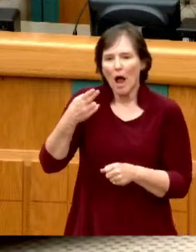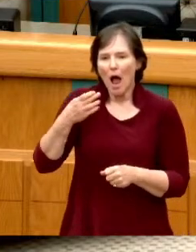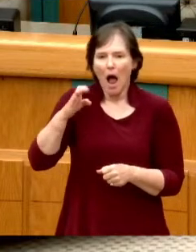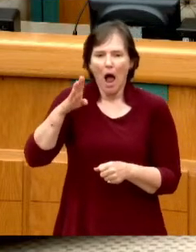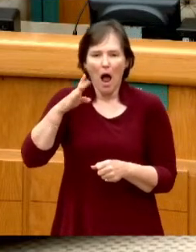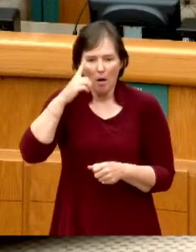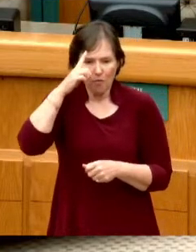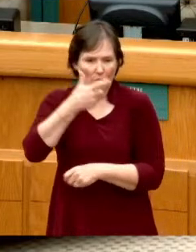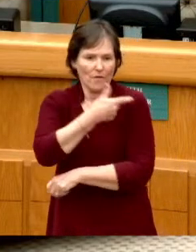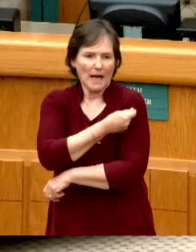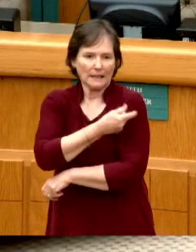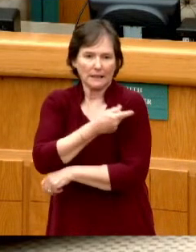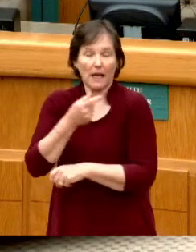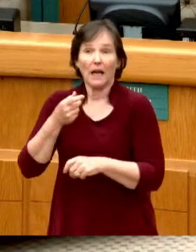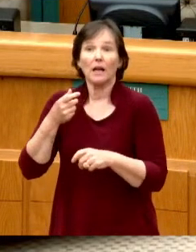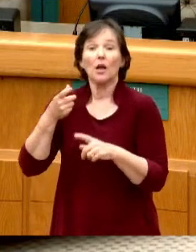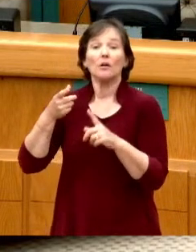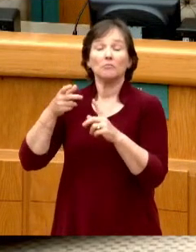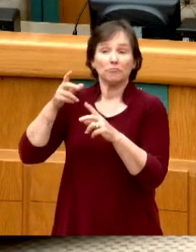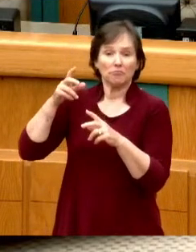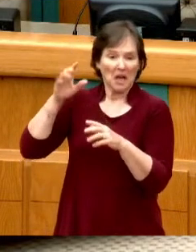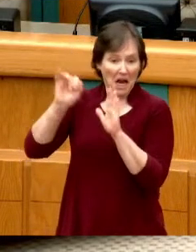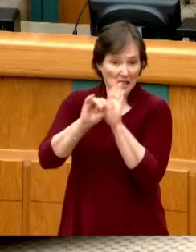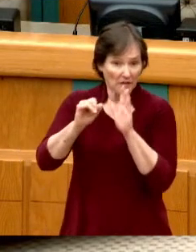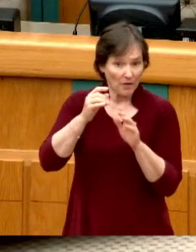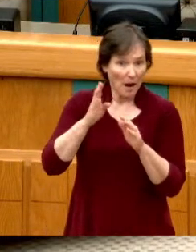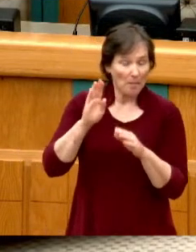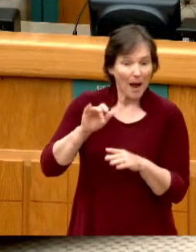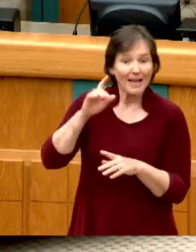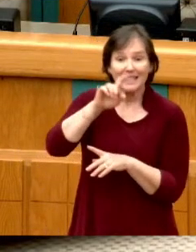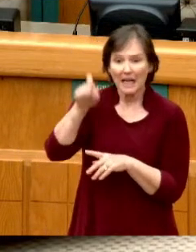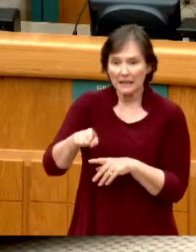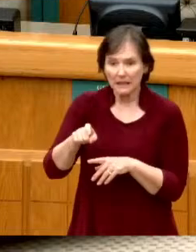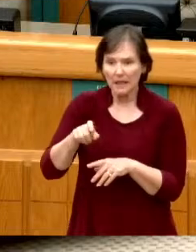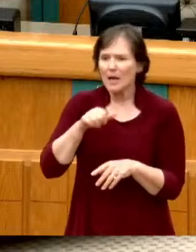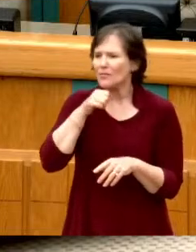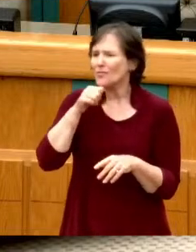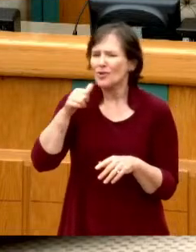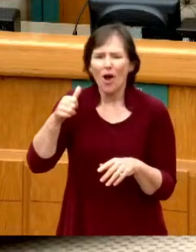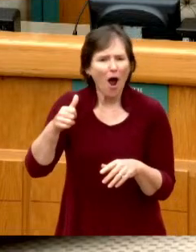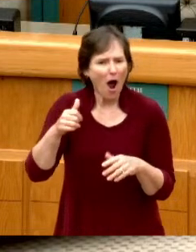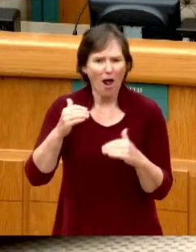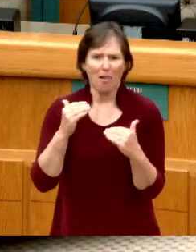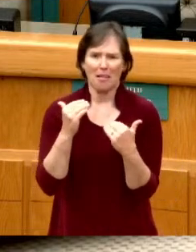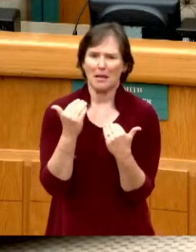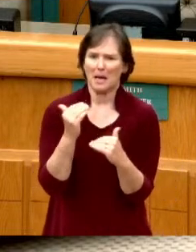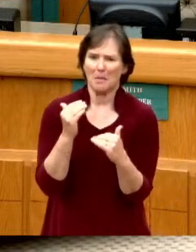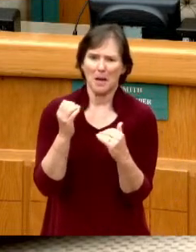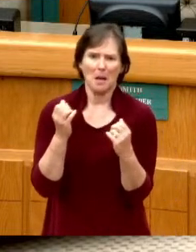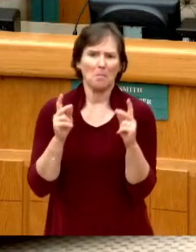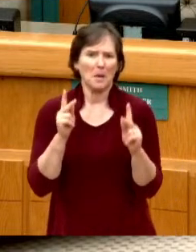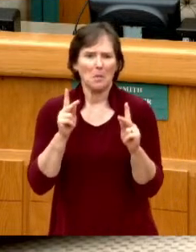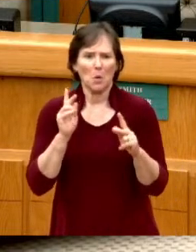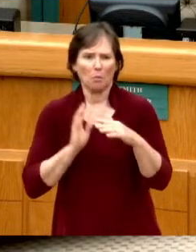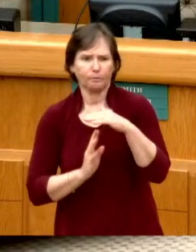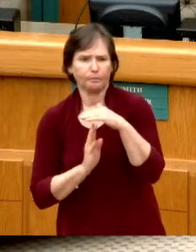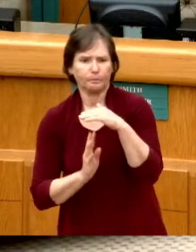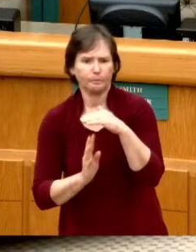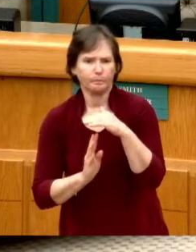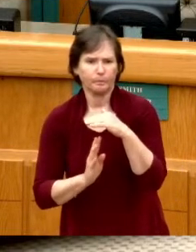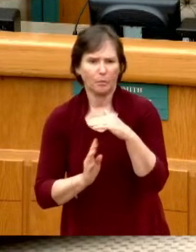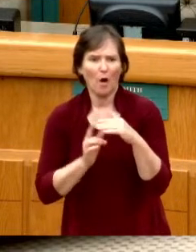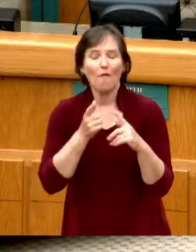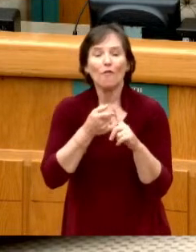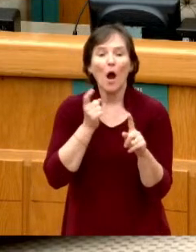not discriminate. It does not discriminate by city, by county, or even state. We are this regional mega